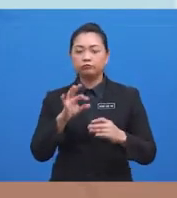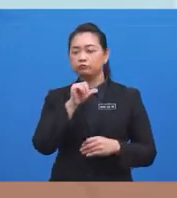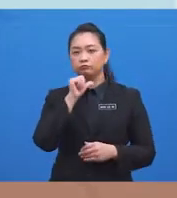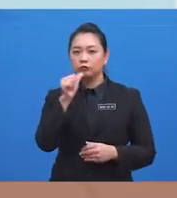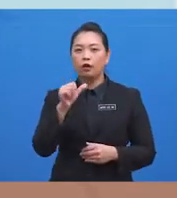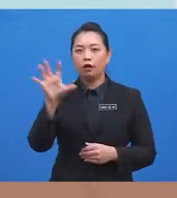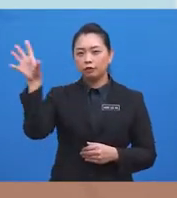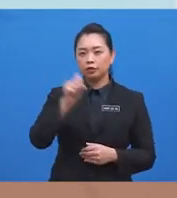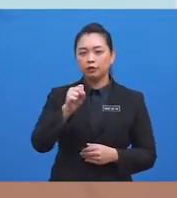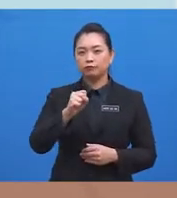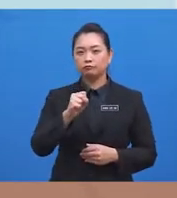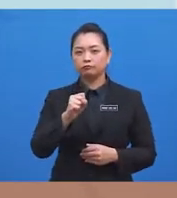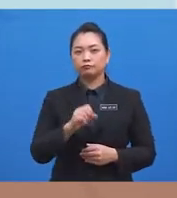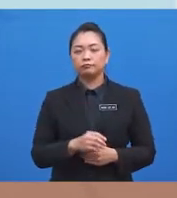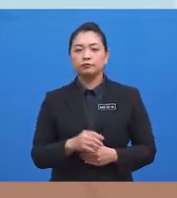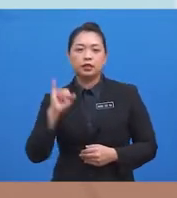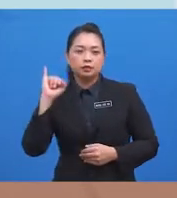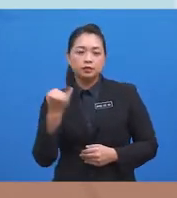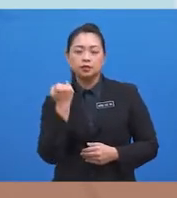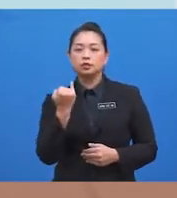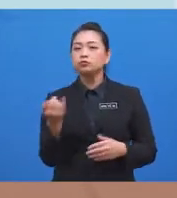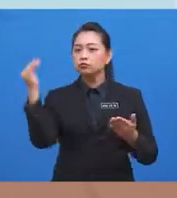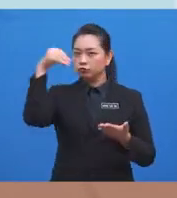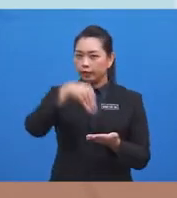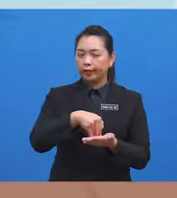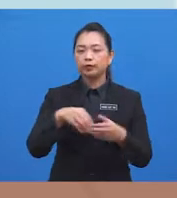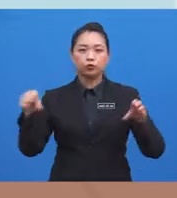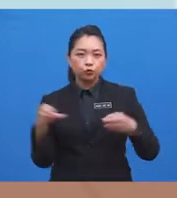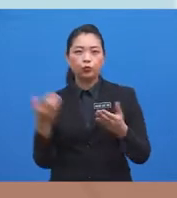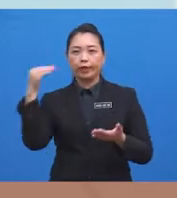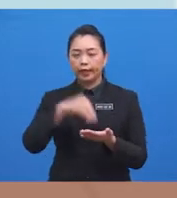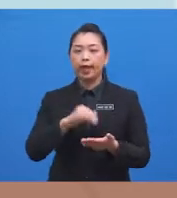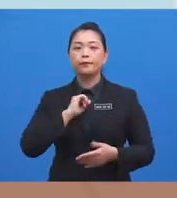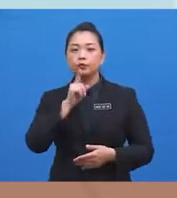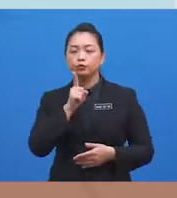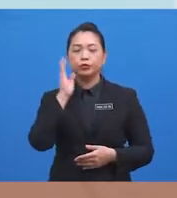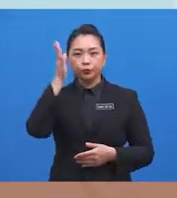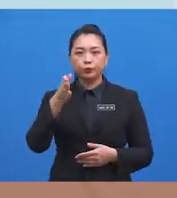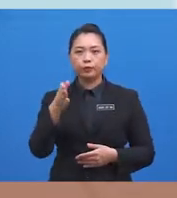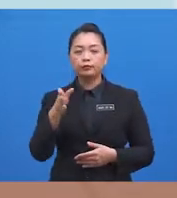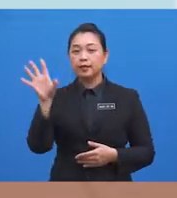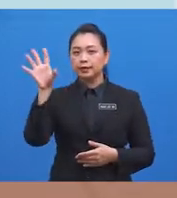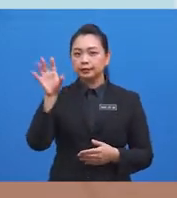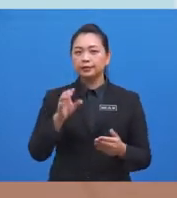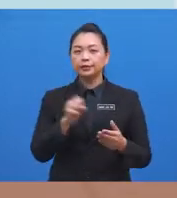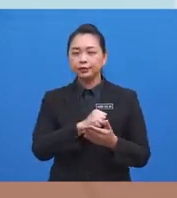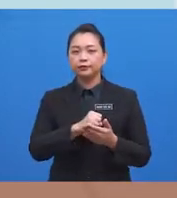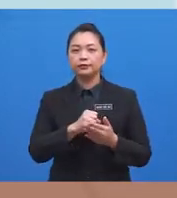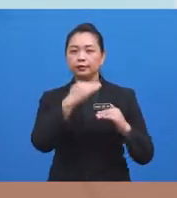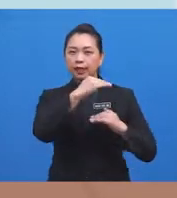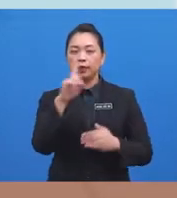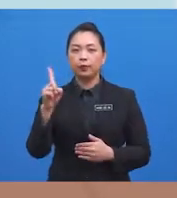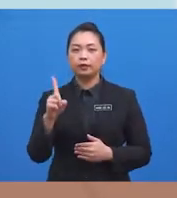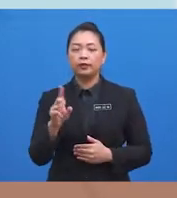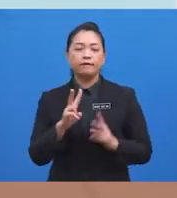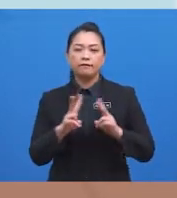target now, well, just redo. Do it again, and I am sure you will achieve target one. It is very